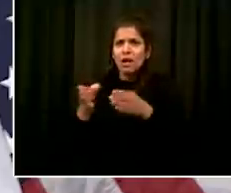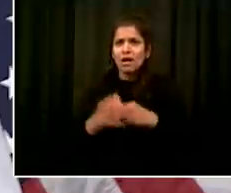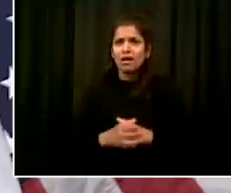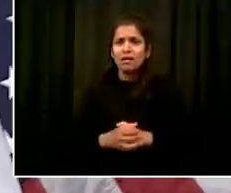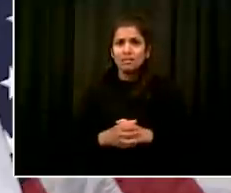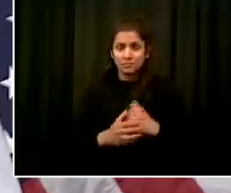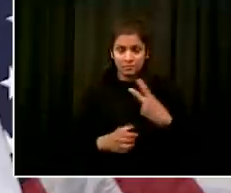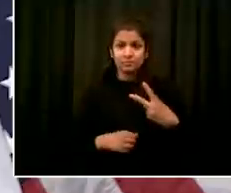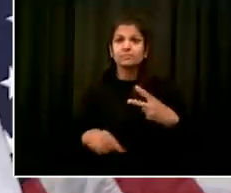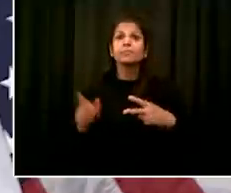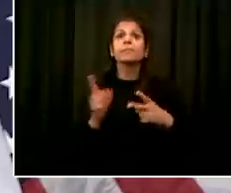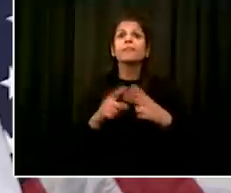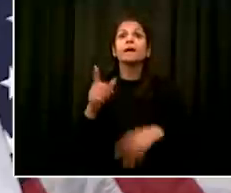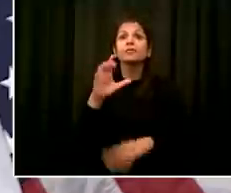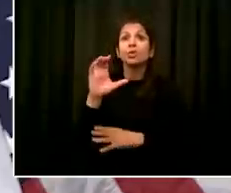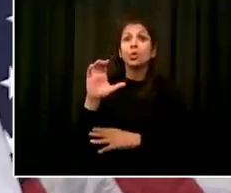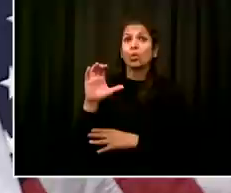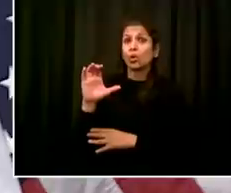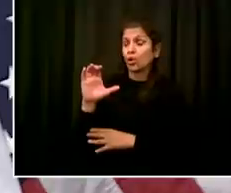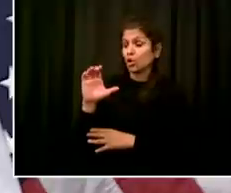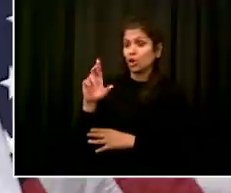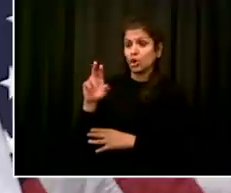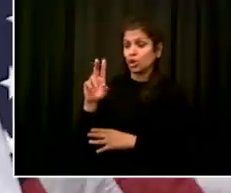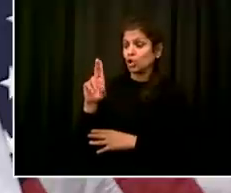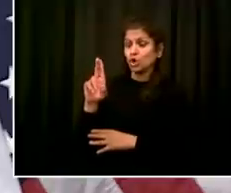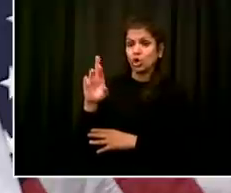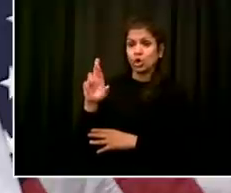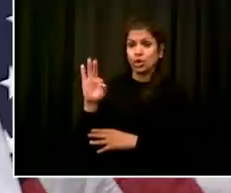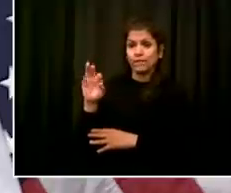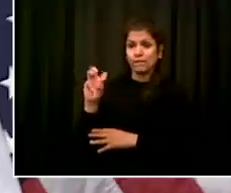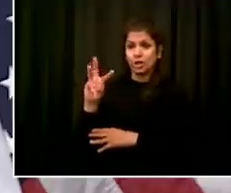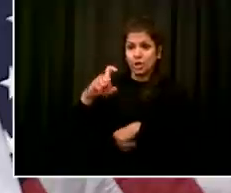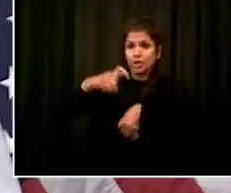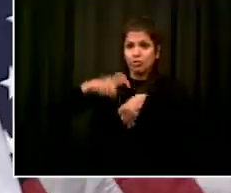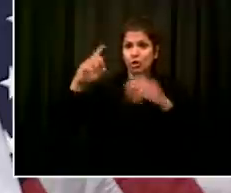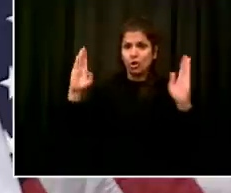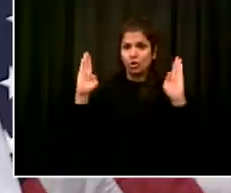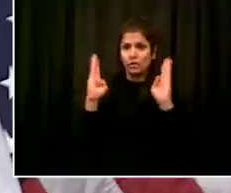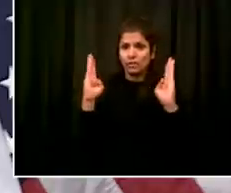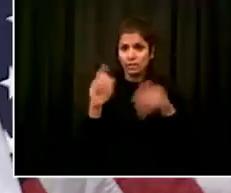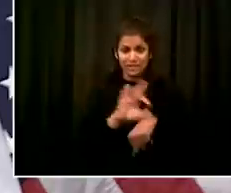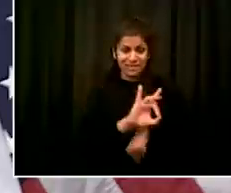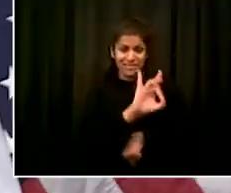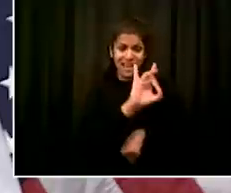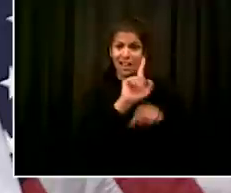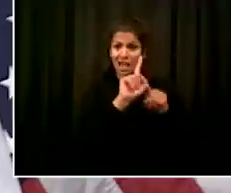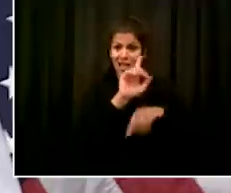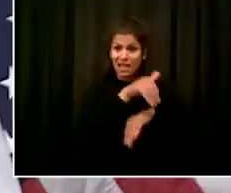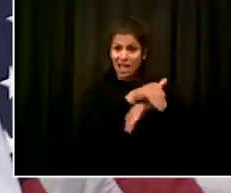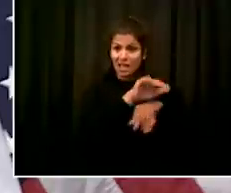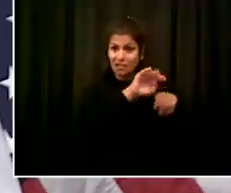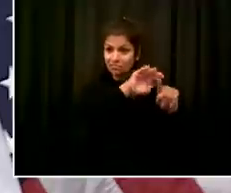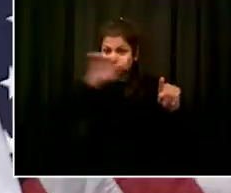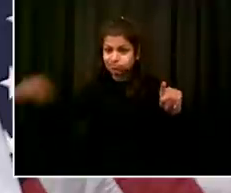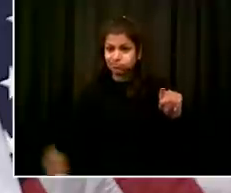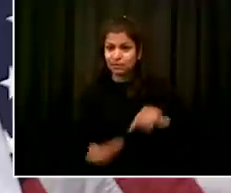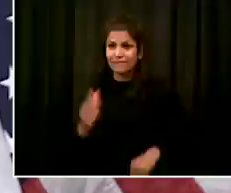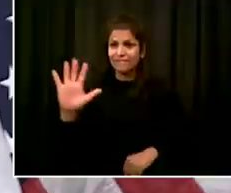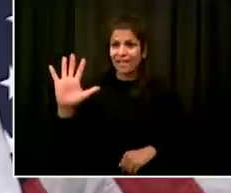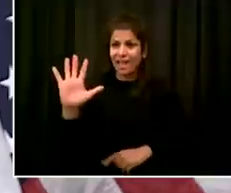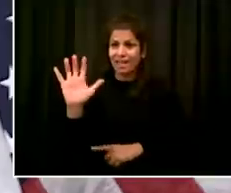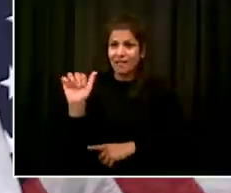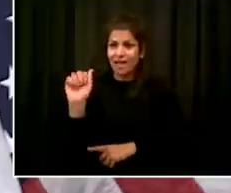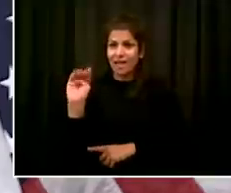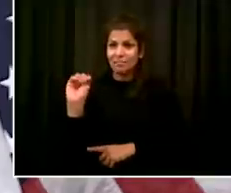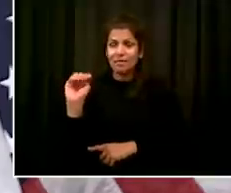hours. And with places they are working at still boarded up or repairing damage, how are